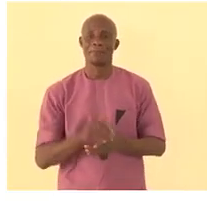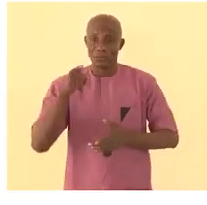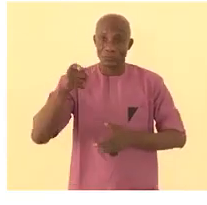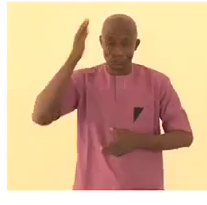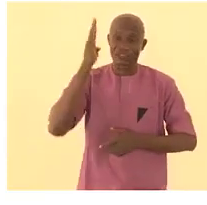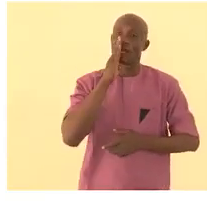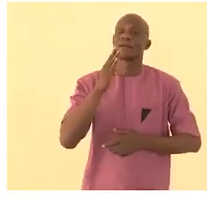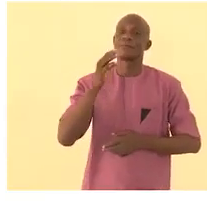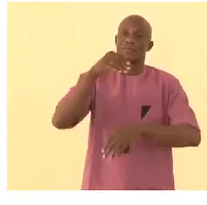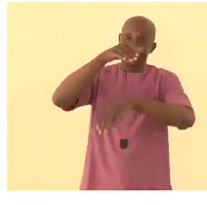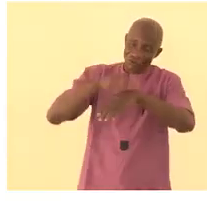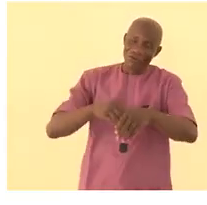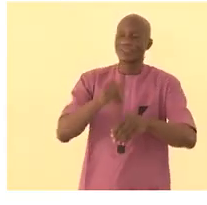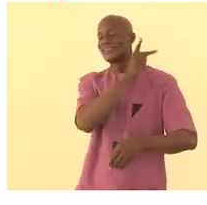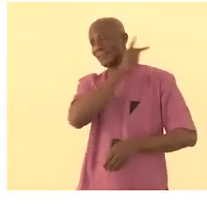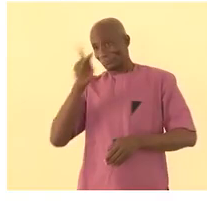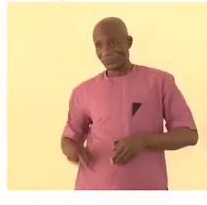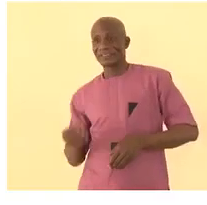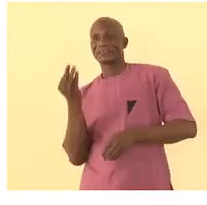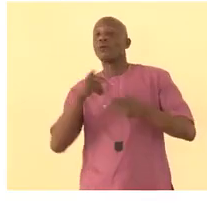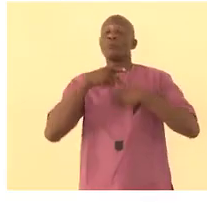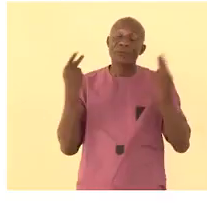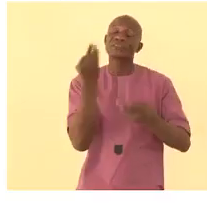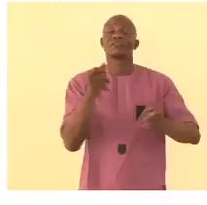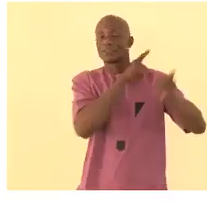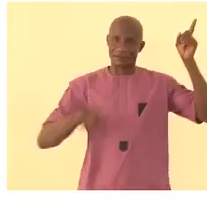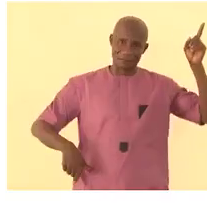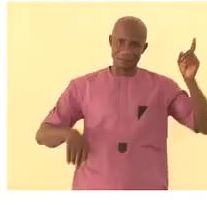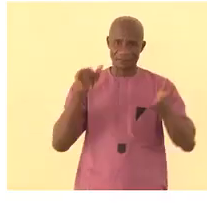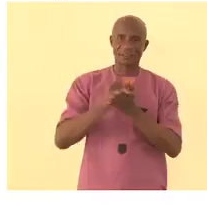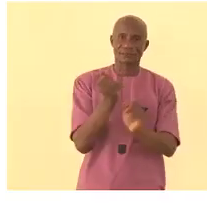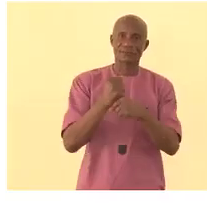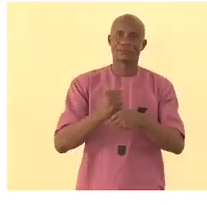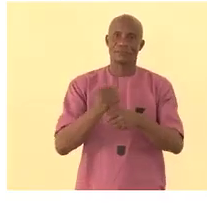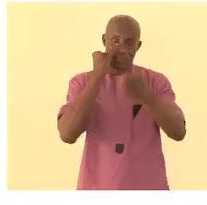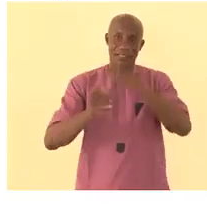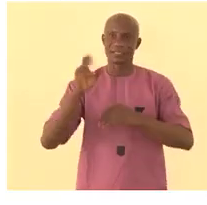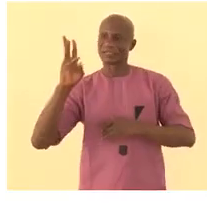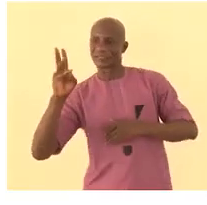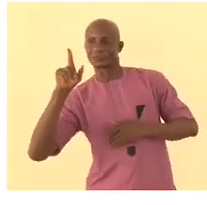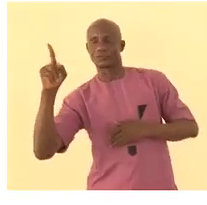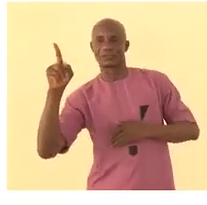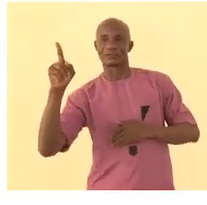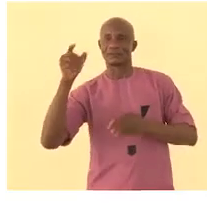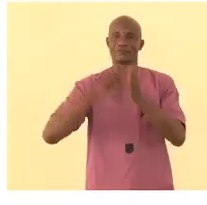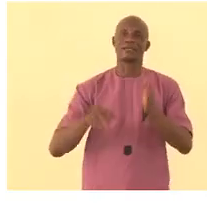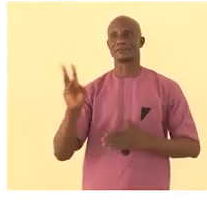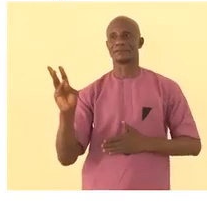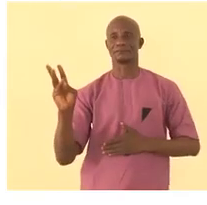15. You shall be called priests of the Lord. That's what Jesus has made of us. Isaiah 61, verse